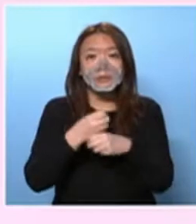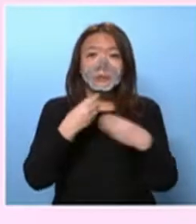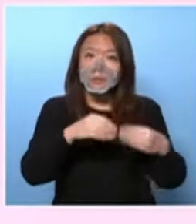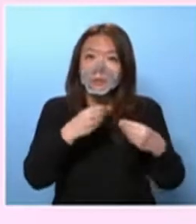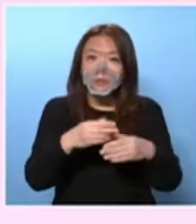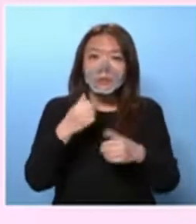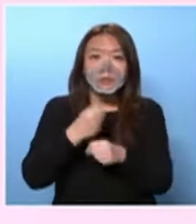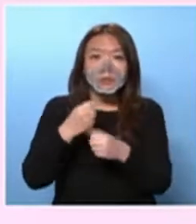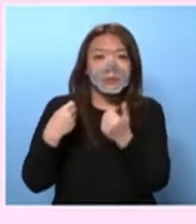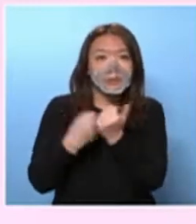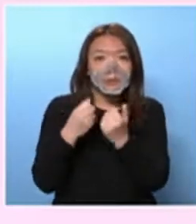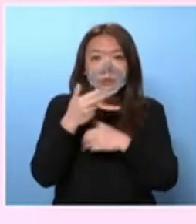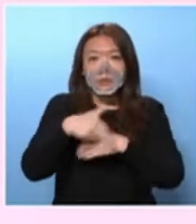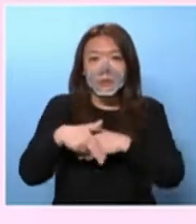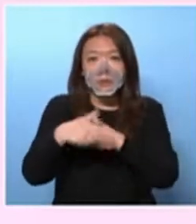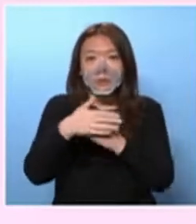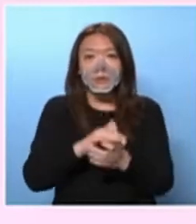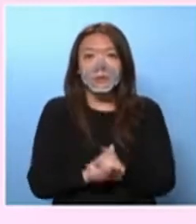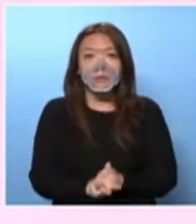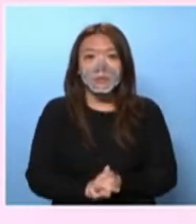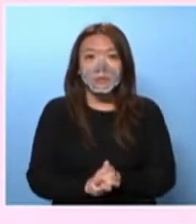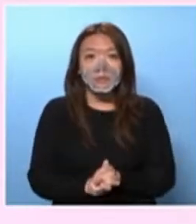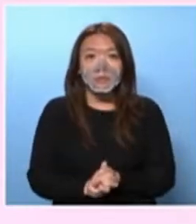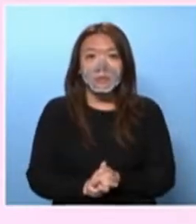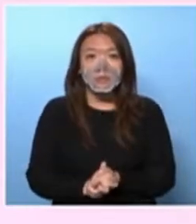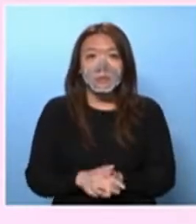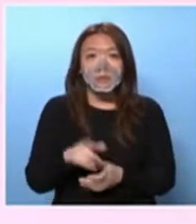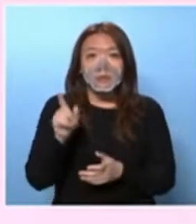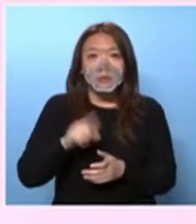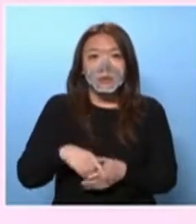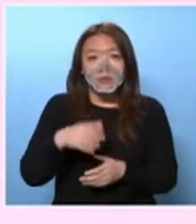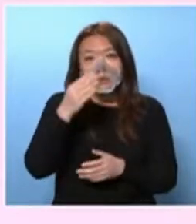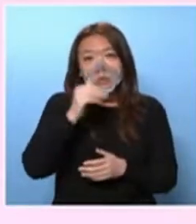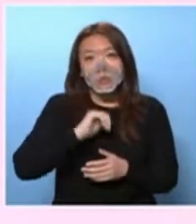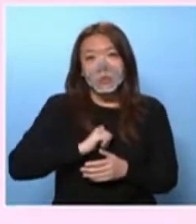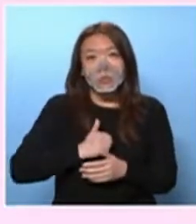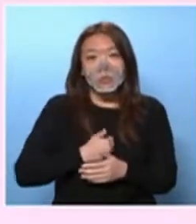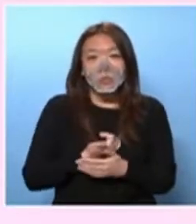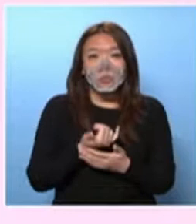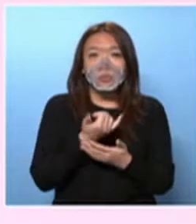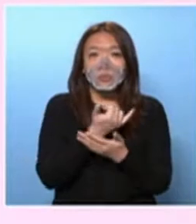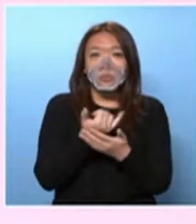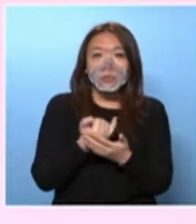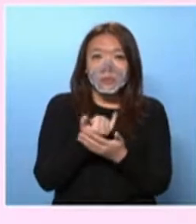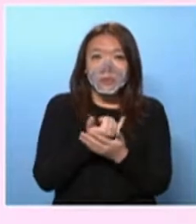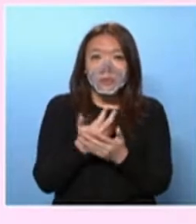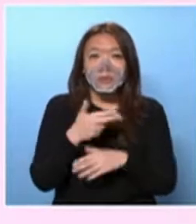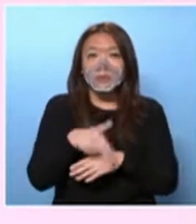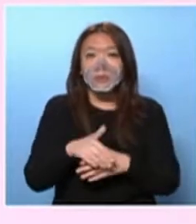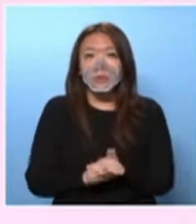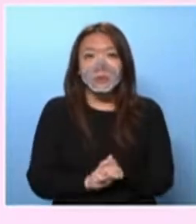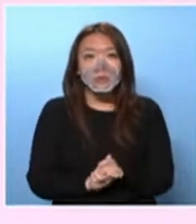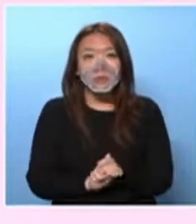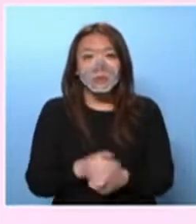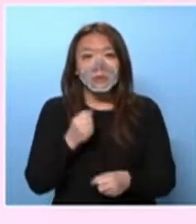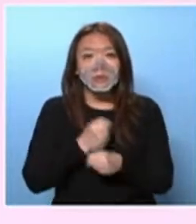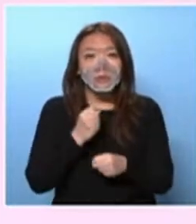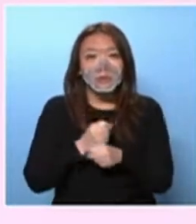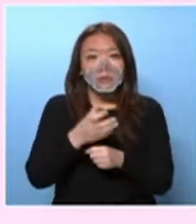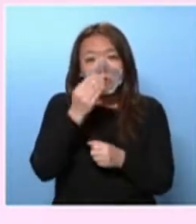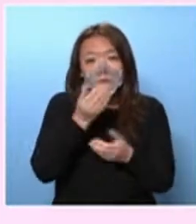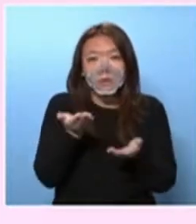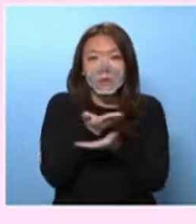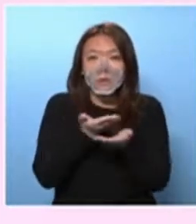Incentive Scheme to Employers and the Pilot International Study Program under the Training and Support Scheme, as well as the Pilot Study Scheme, a